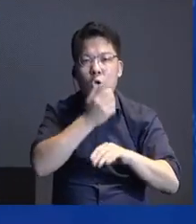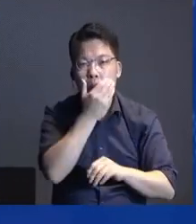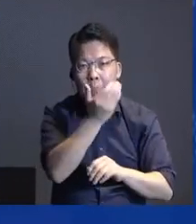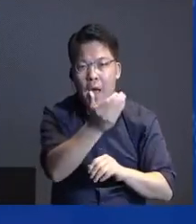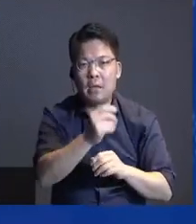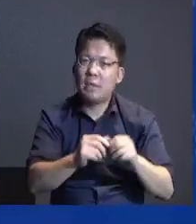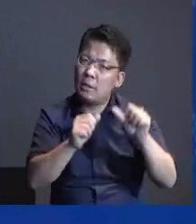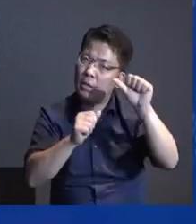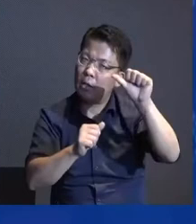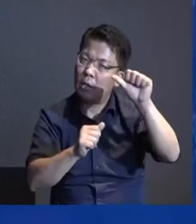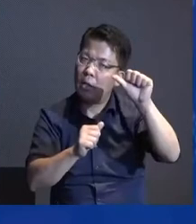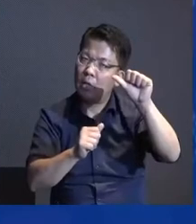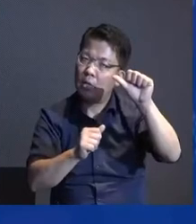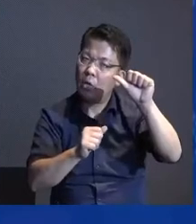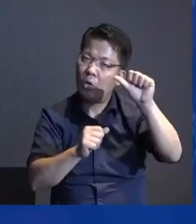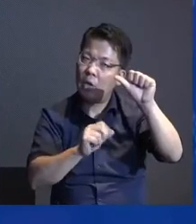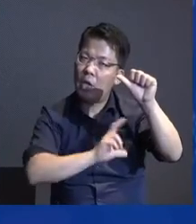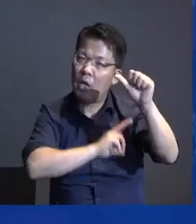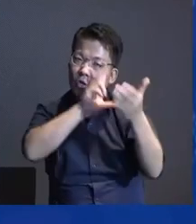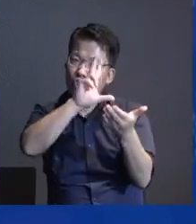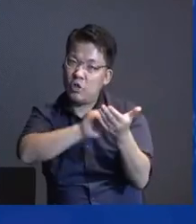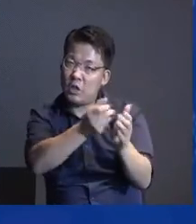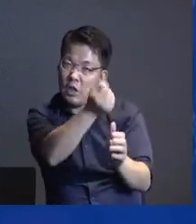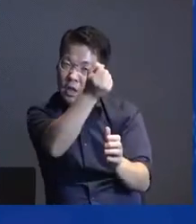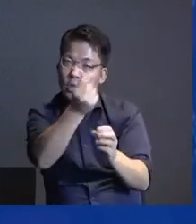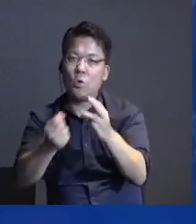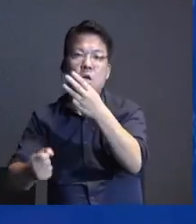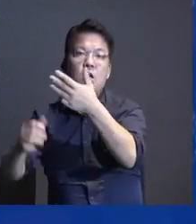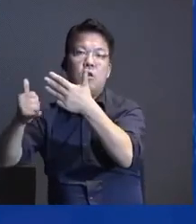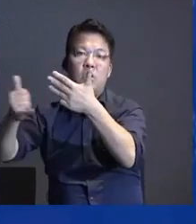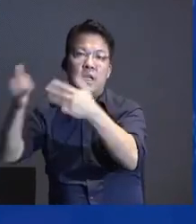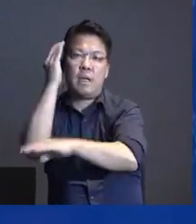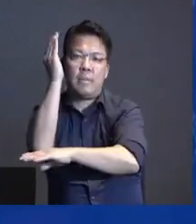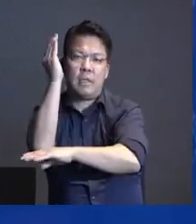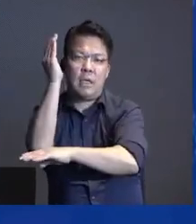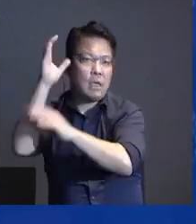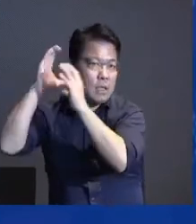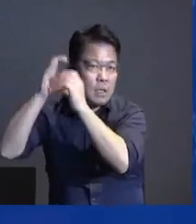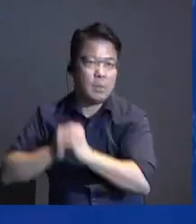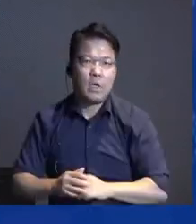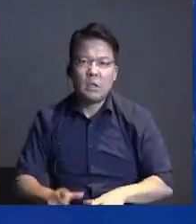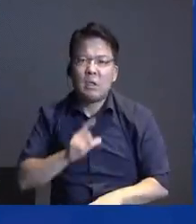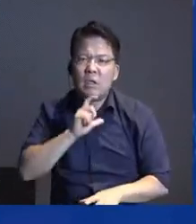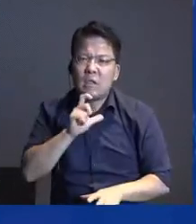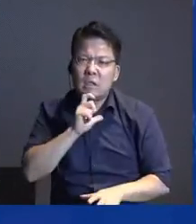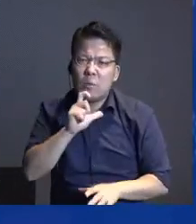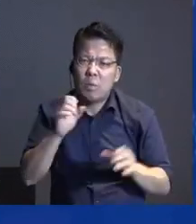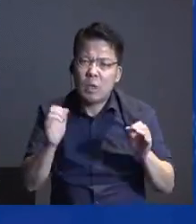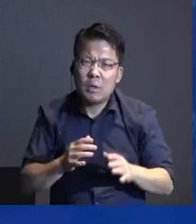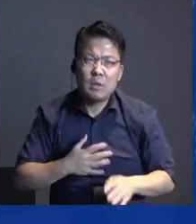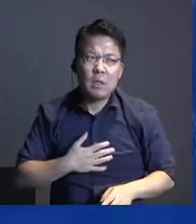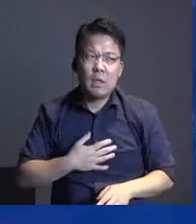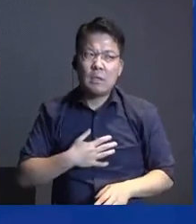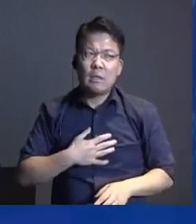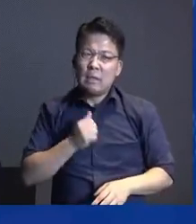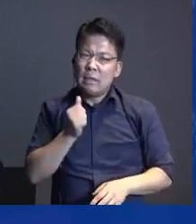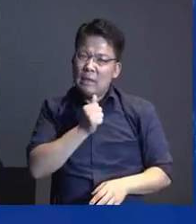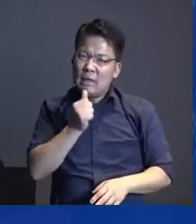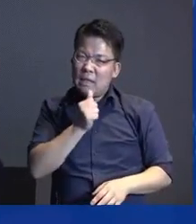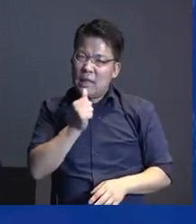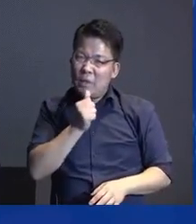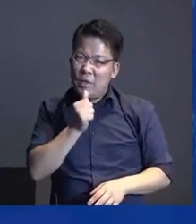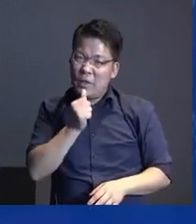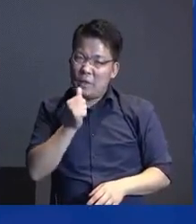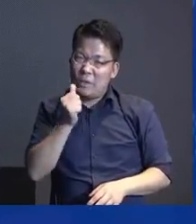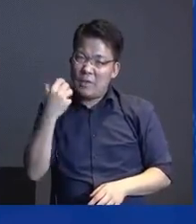have only about 15 minutes, which means I have failed in time management today. But hopefully what I'd like to do is we